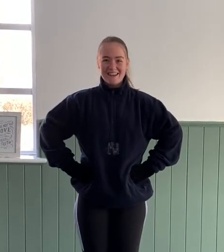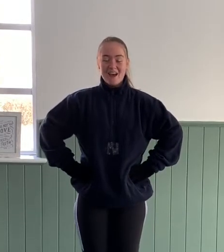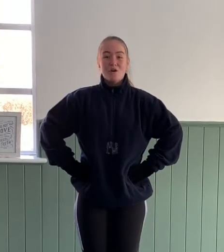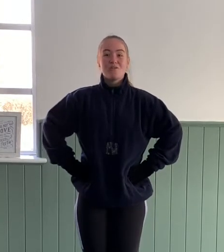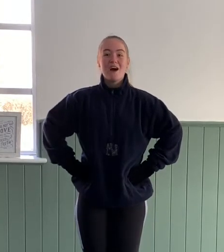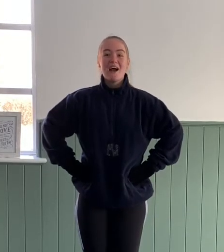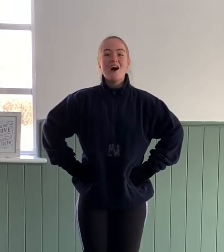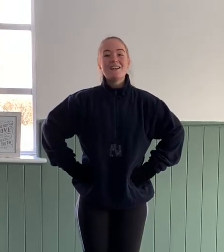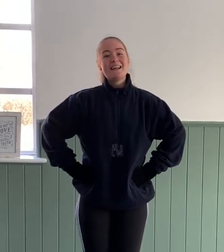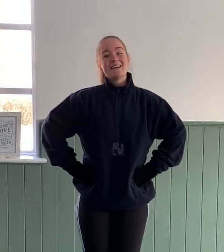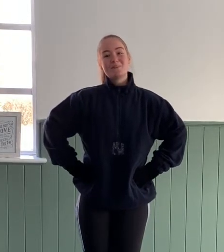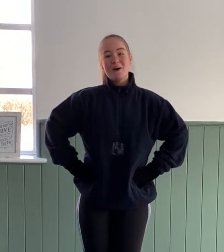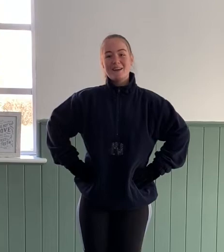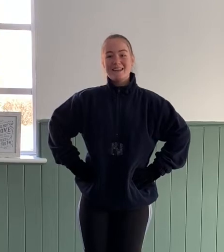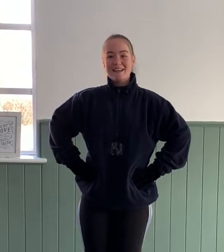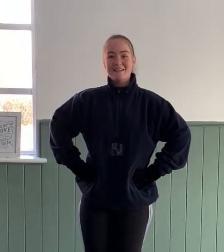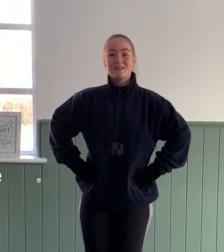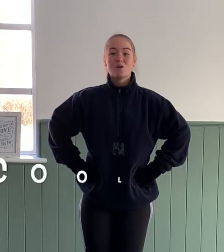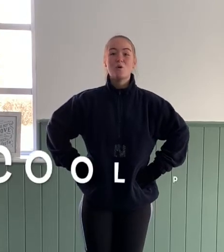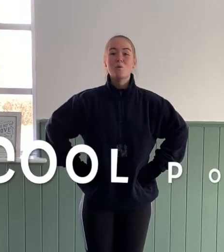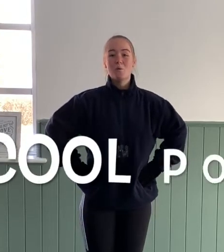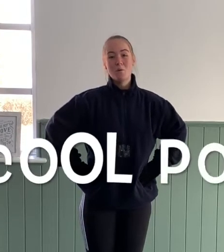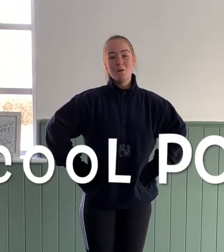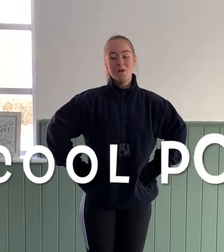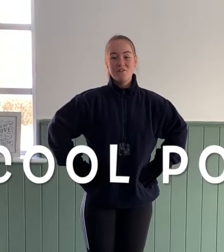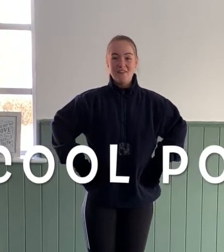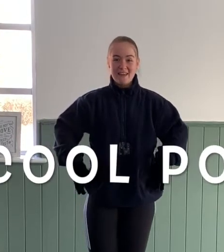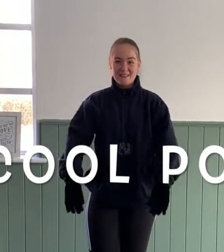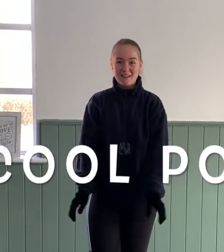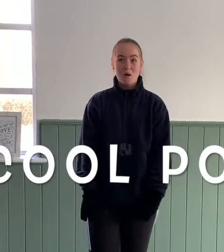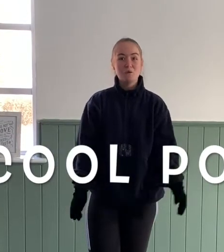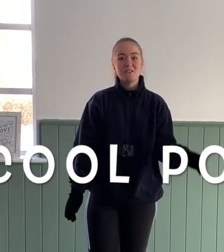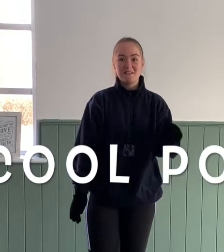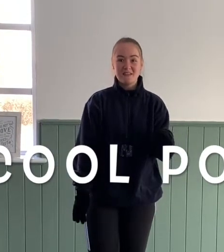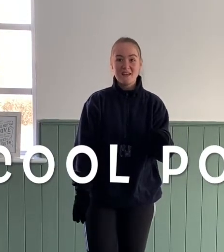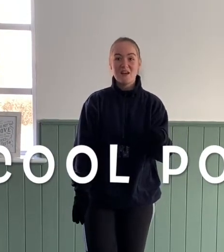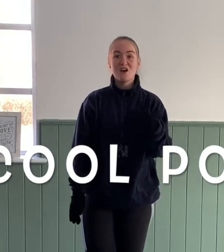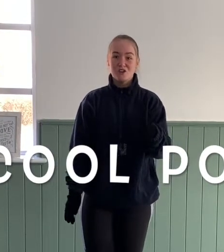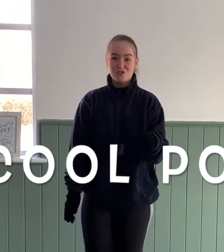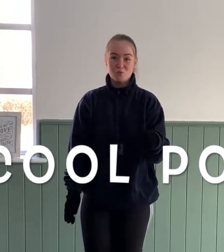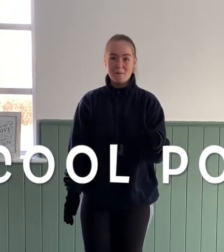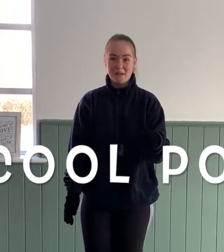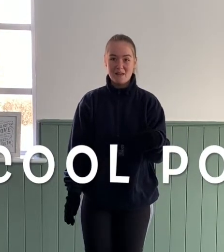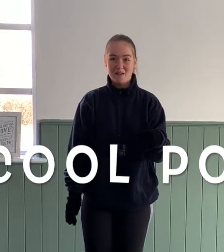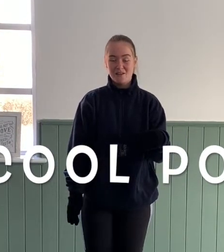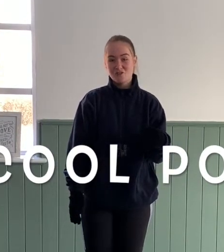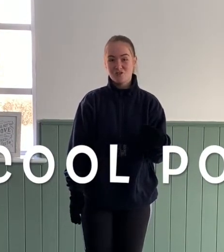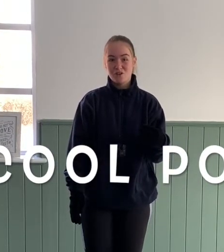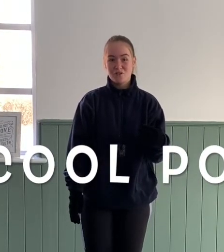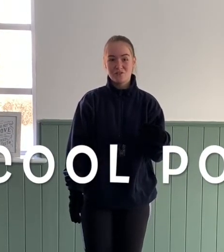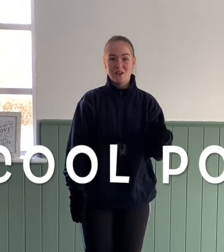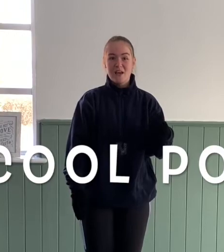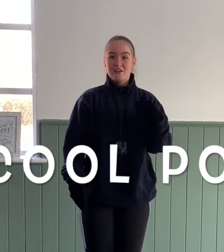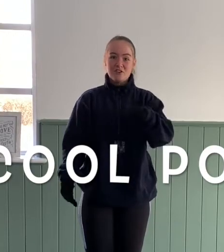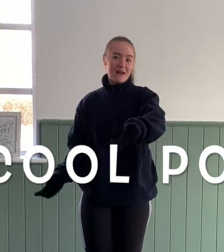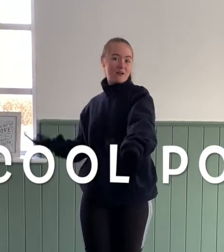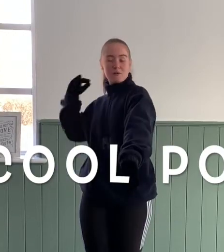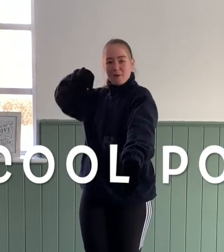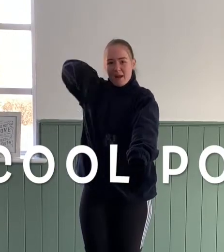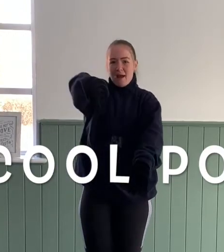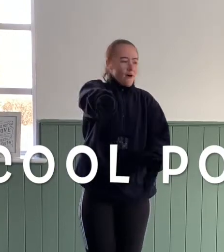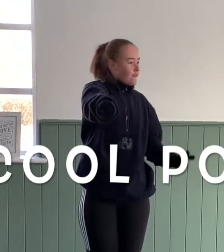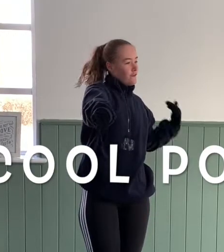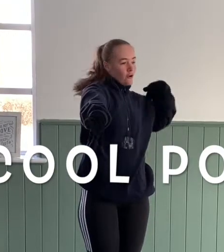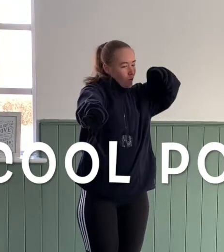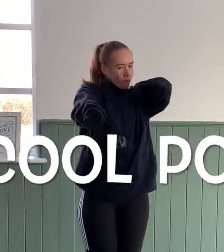Fantastic. Right, our next word is cool pool. For this, I want to see swimming strokes. So that could